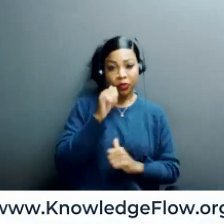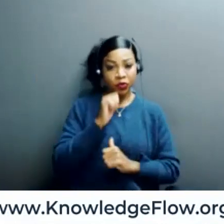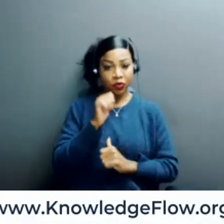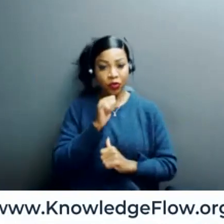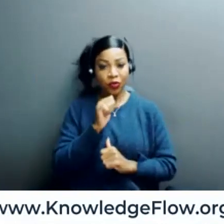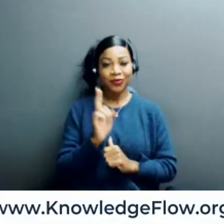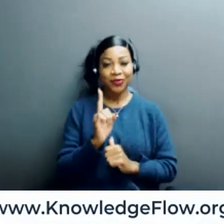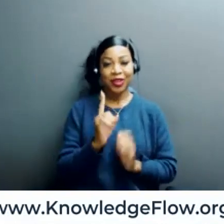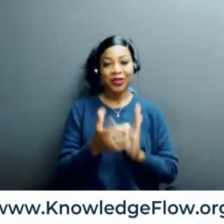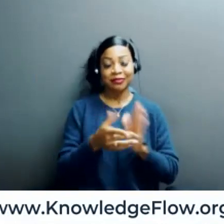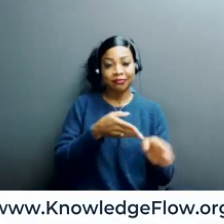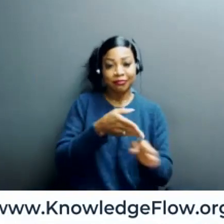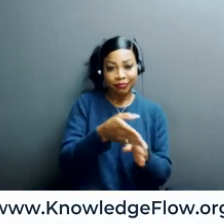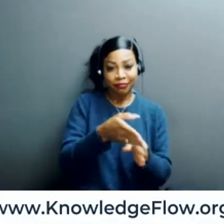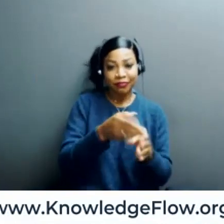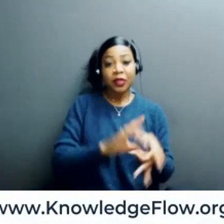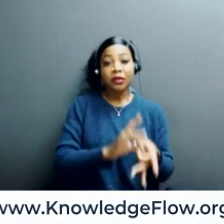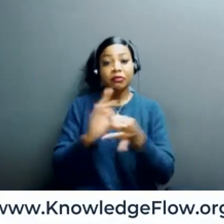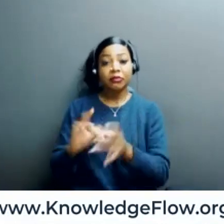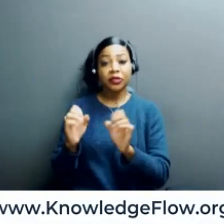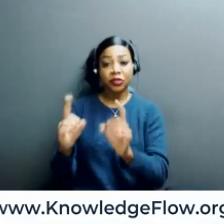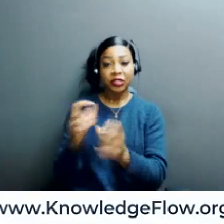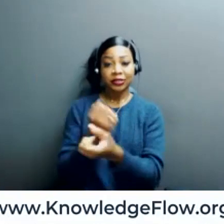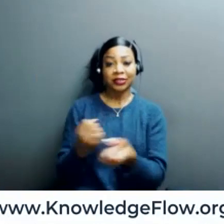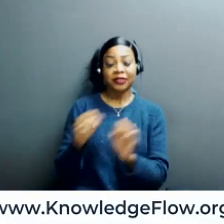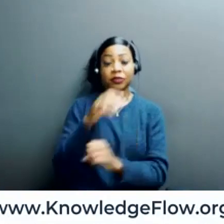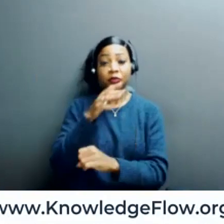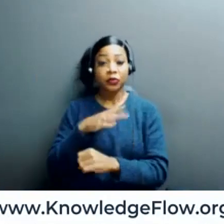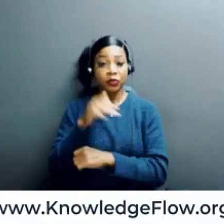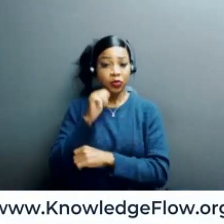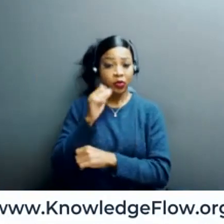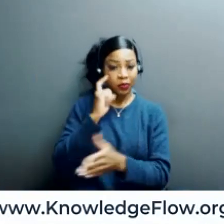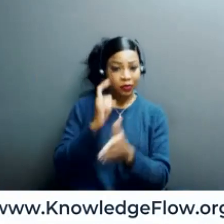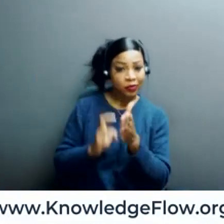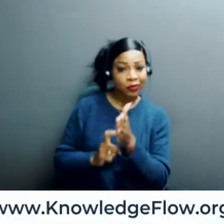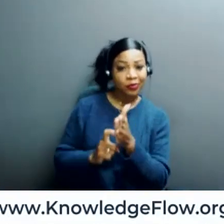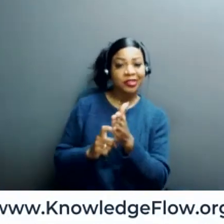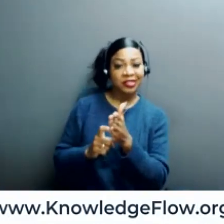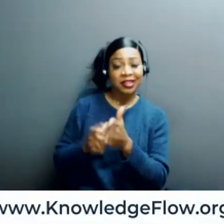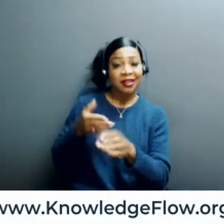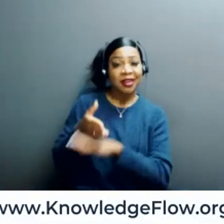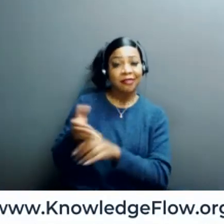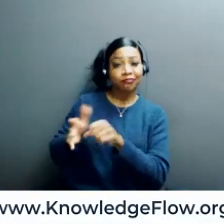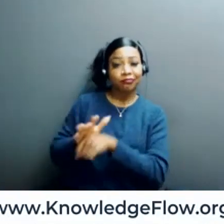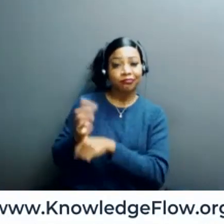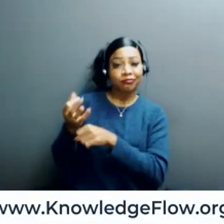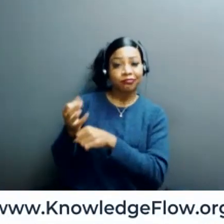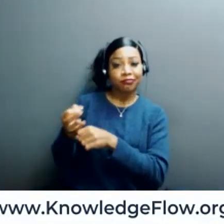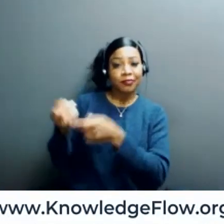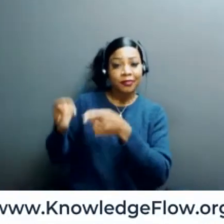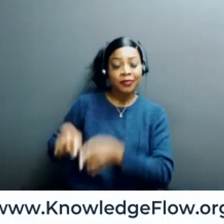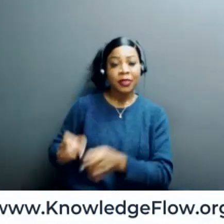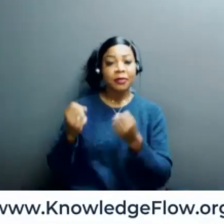and with regards to education Safety and Security of women and girls what we have seen as a result of the pandemic a lot of women